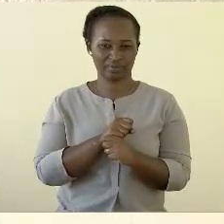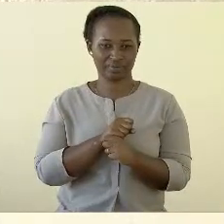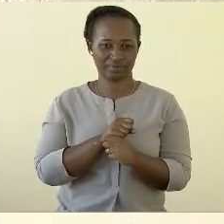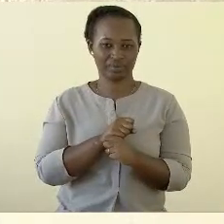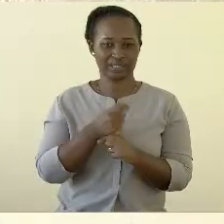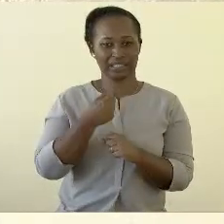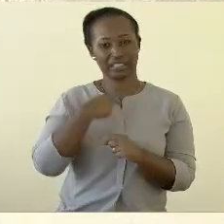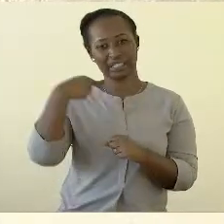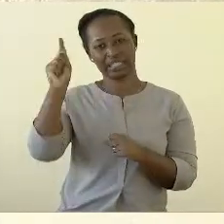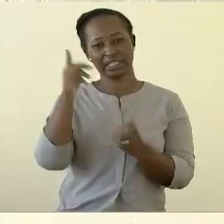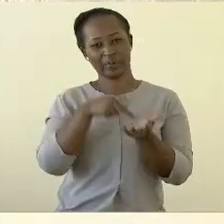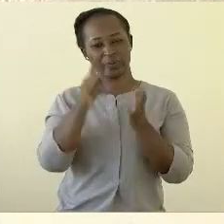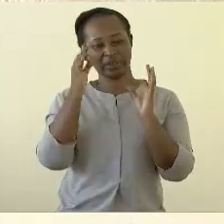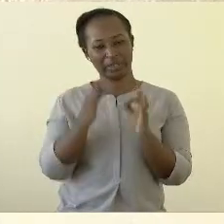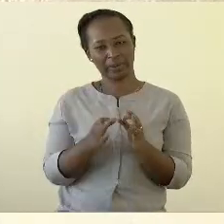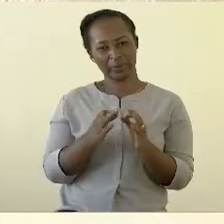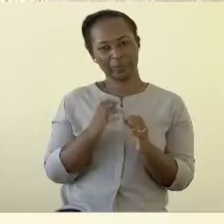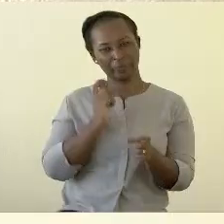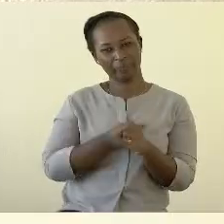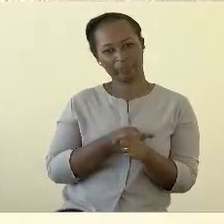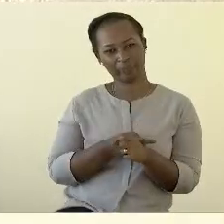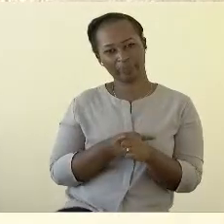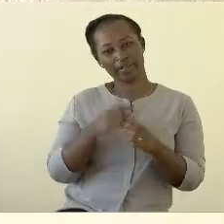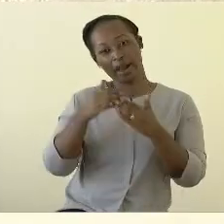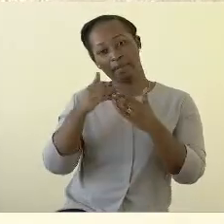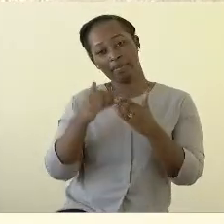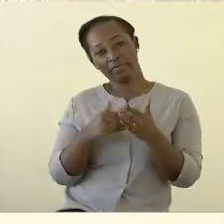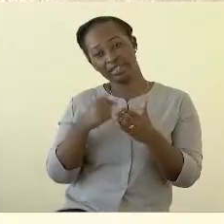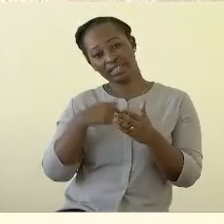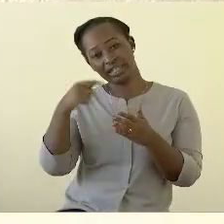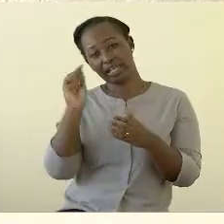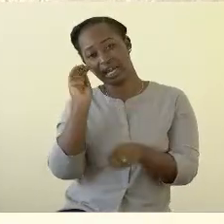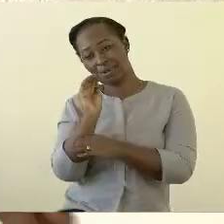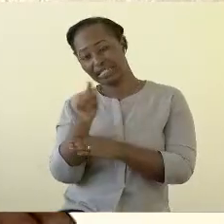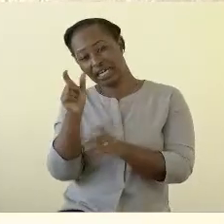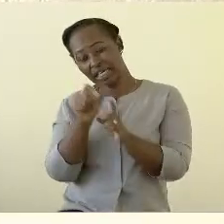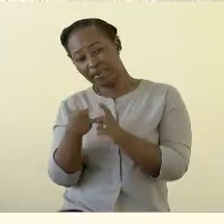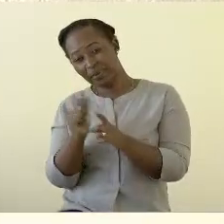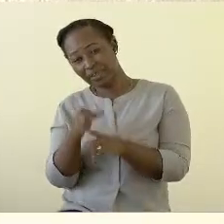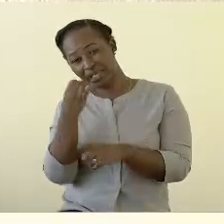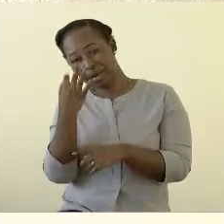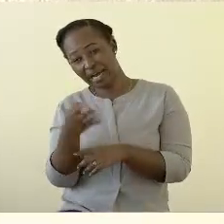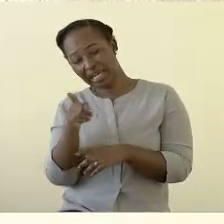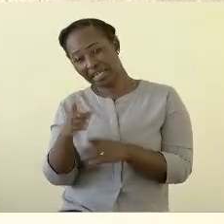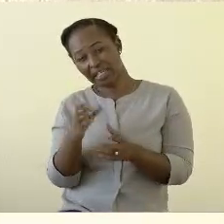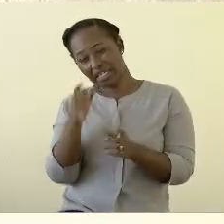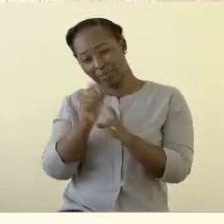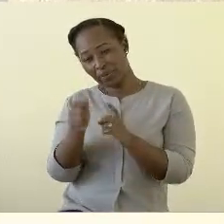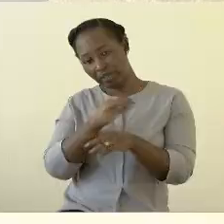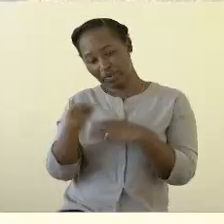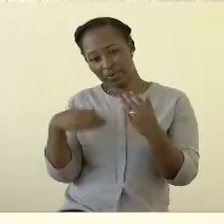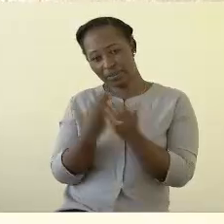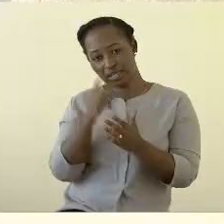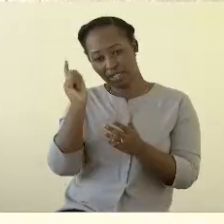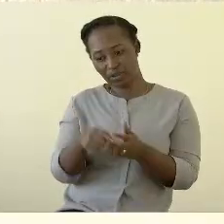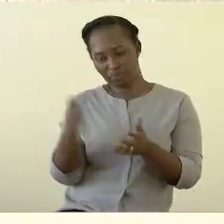I go for shopping, I use an envelope. Before I would just go and say, how much is matoke? Say, icho chose ni jumbi.